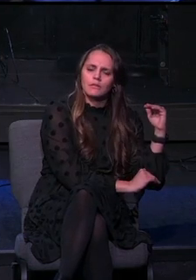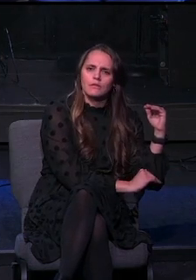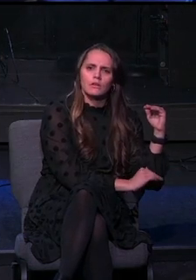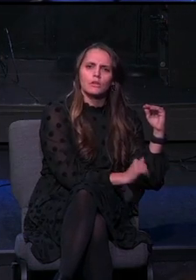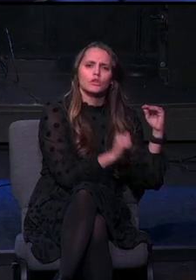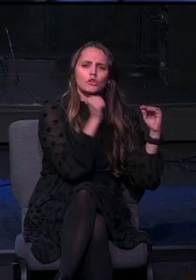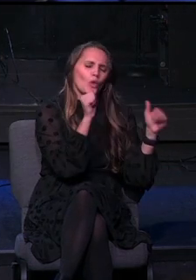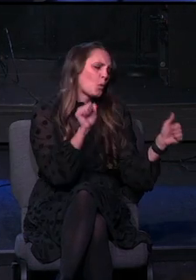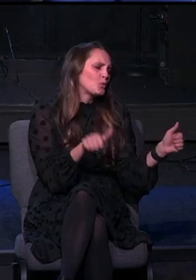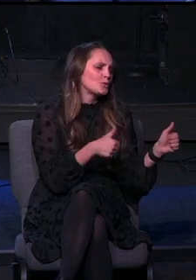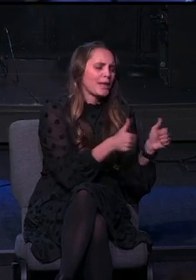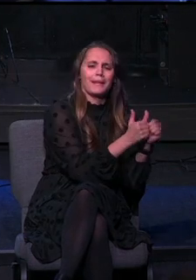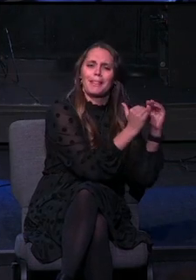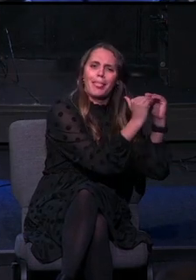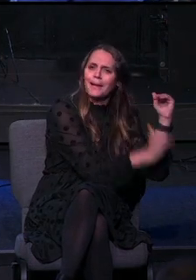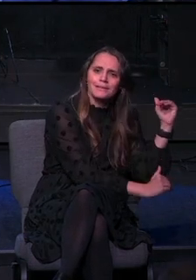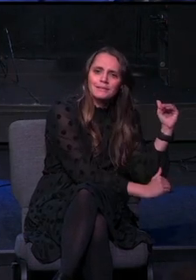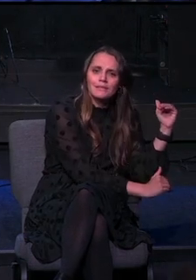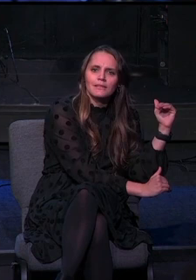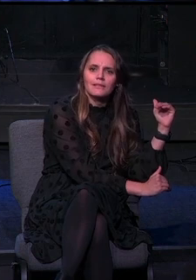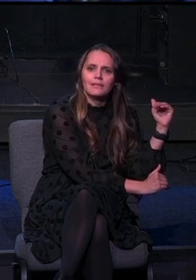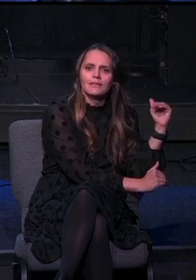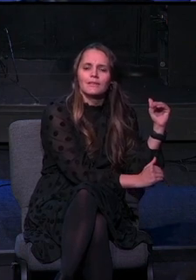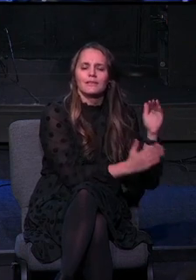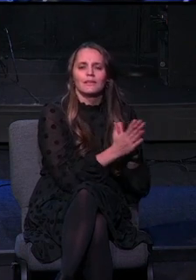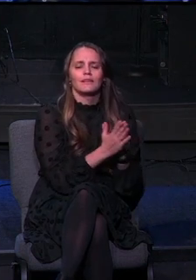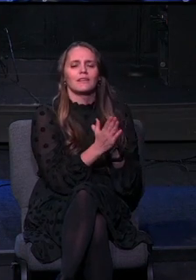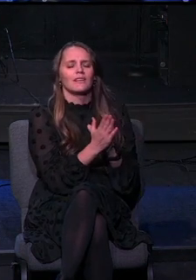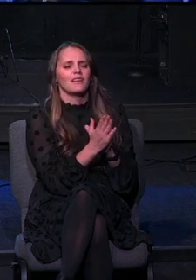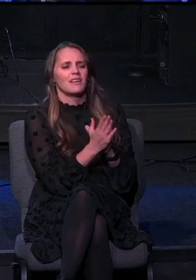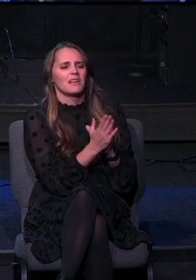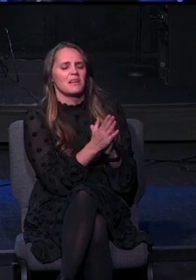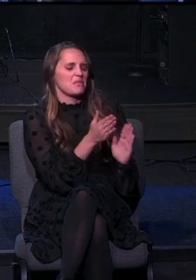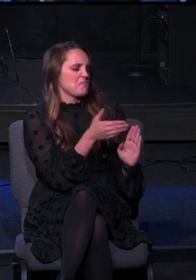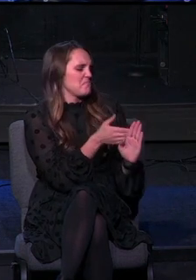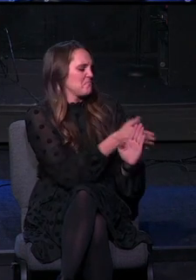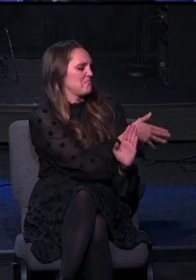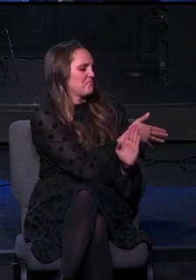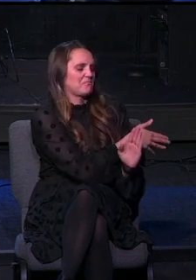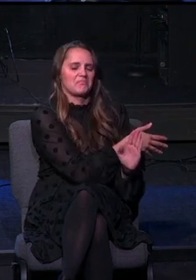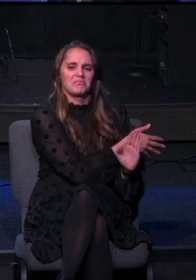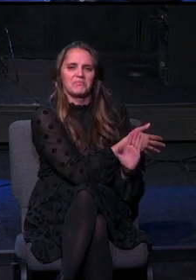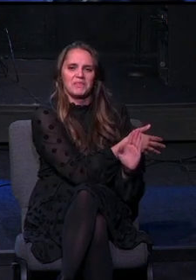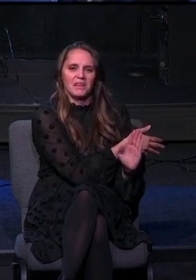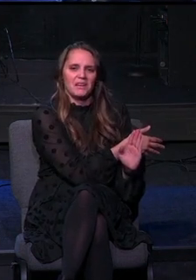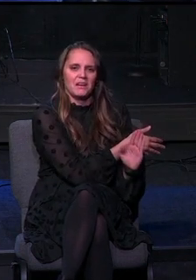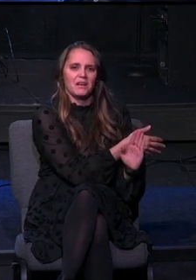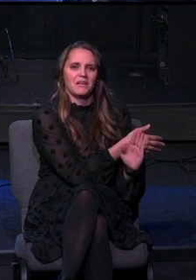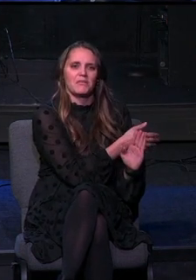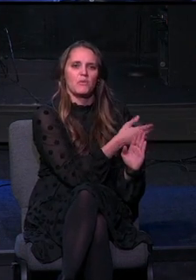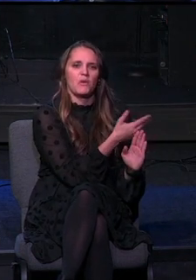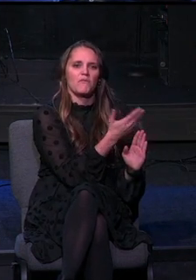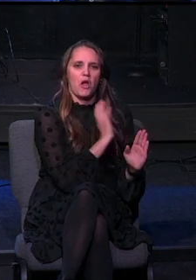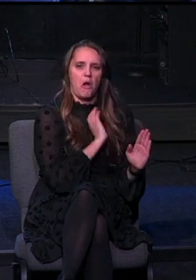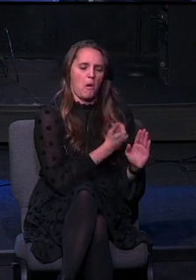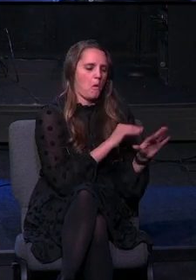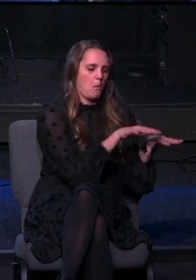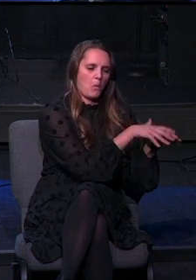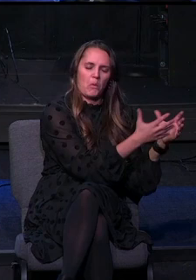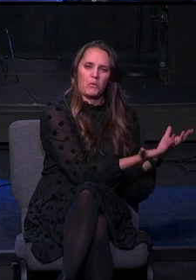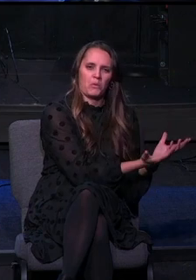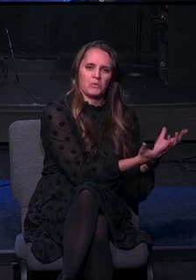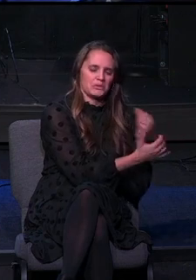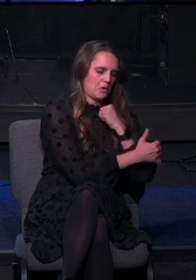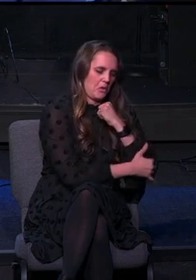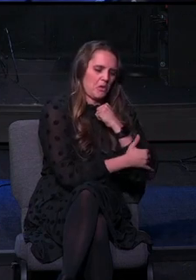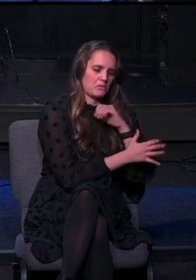Don't chase anything less. The backdrop of Caesarea Philippi is like the backdrop of our country. Don't